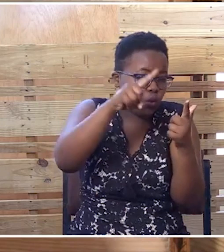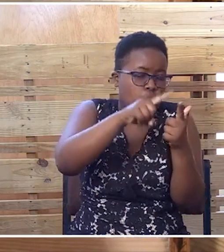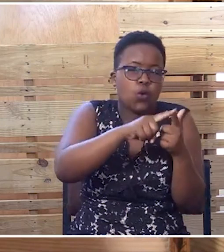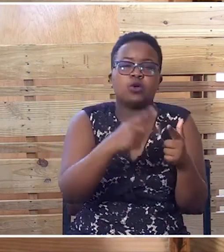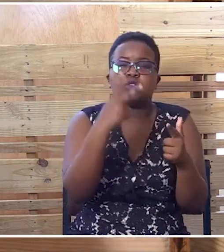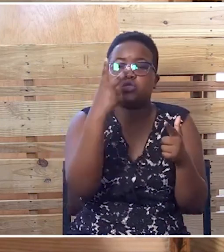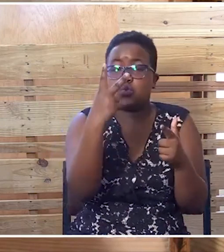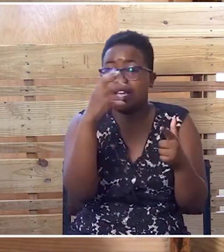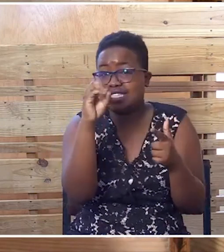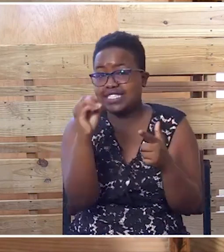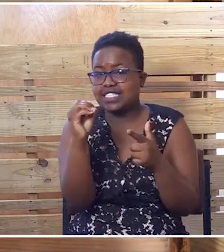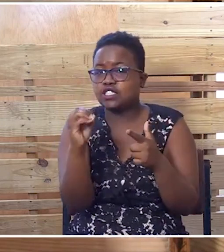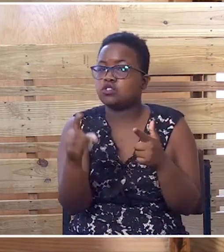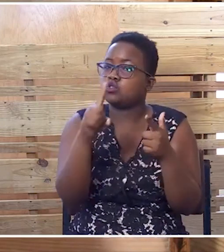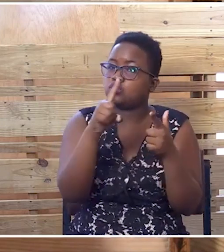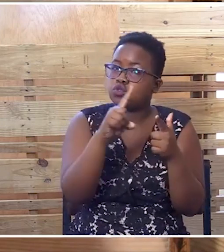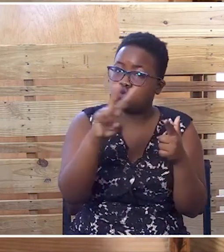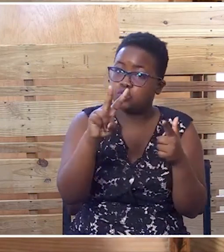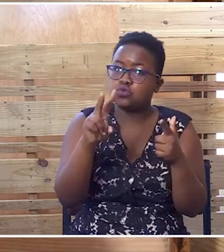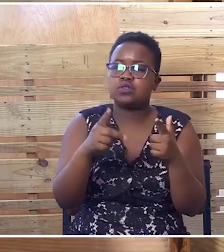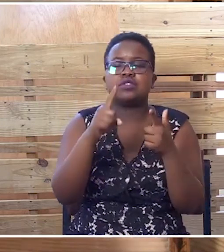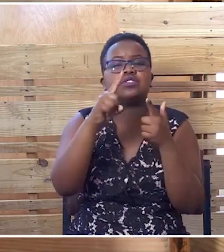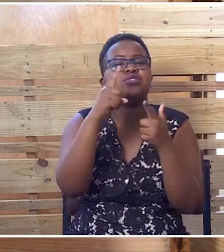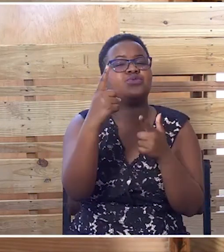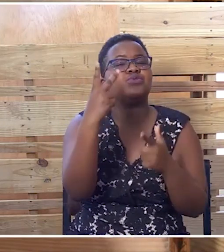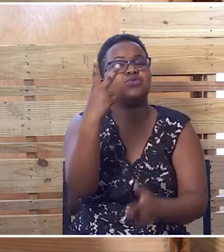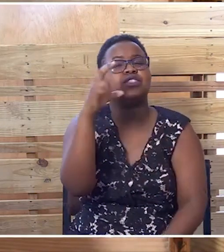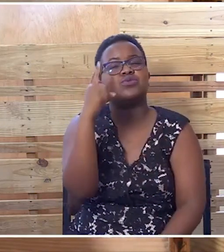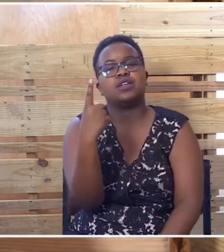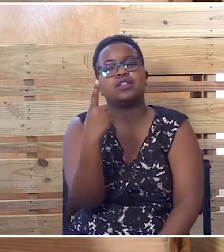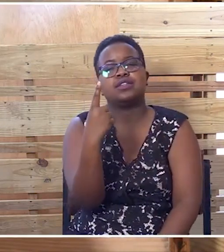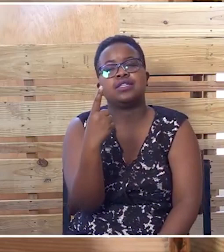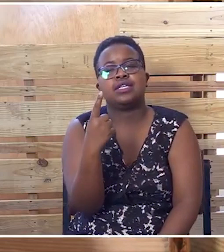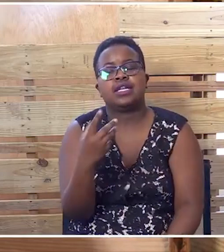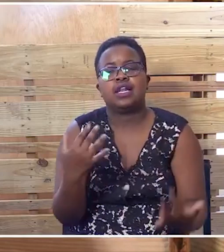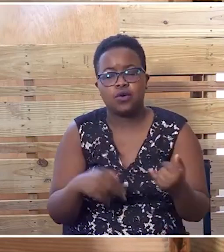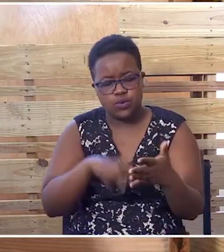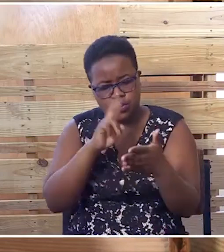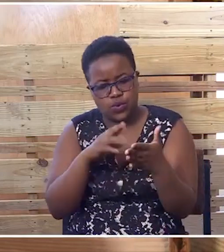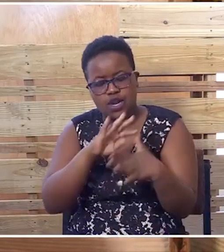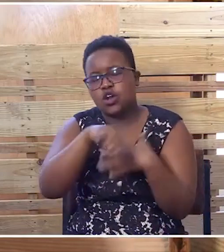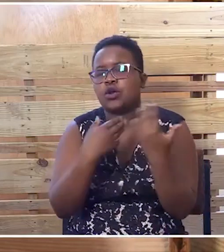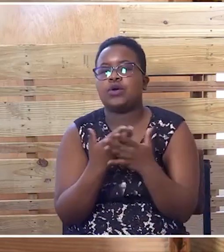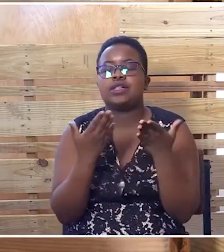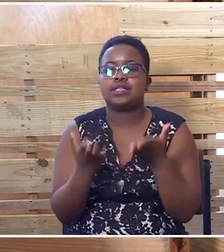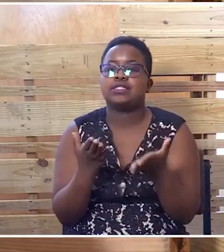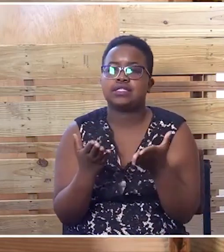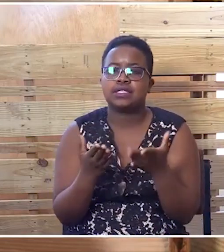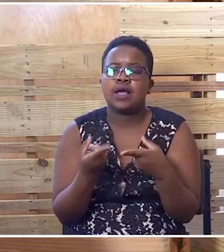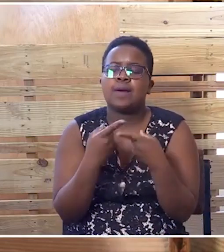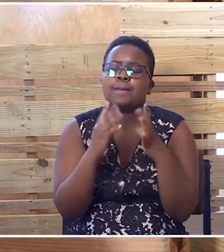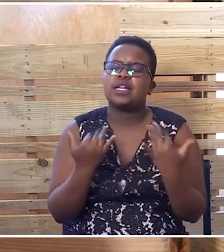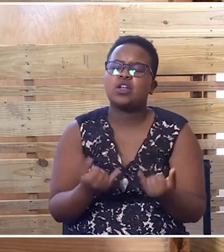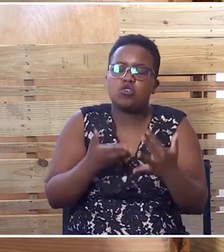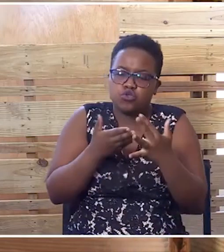chapter 20. So I won't read all of this, but I want you to go through